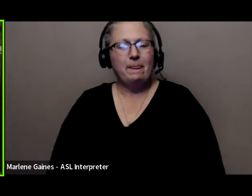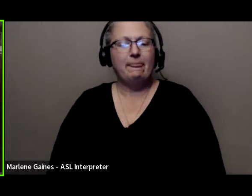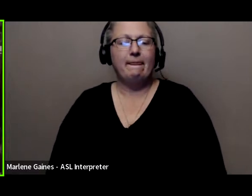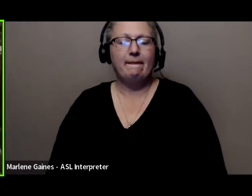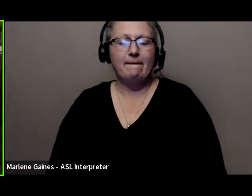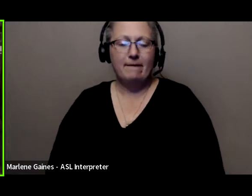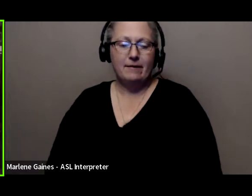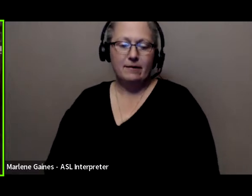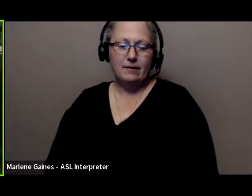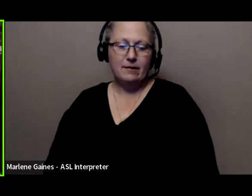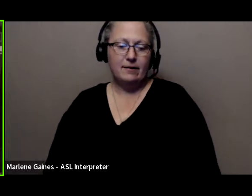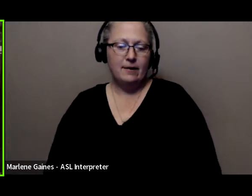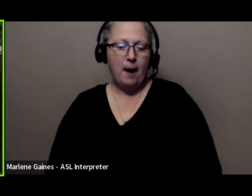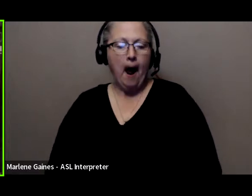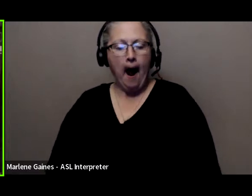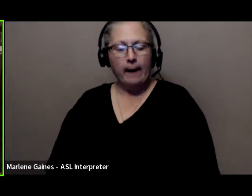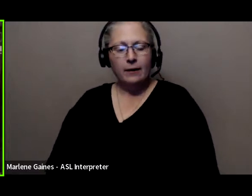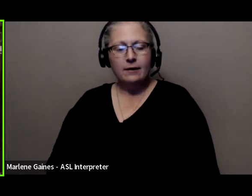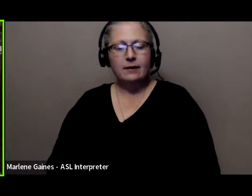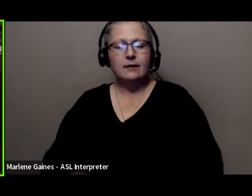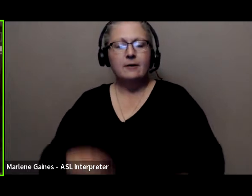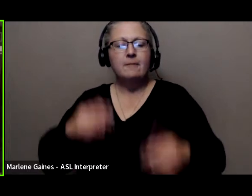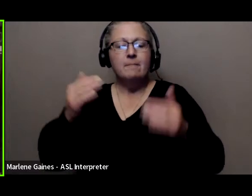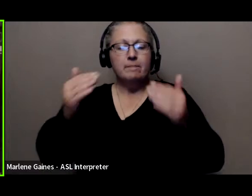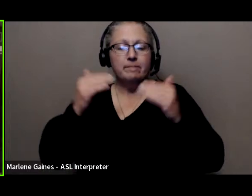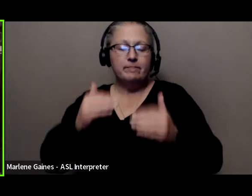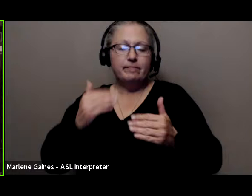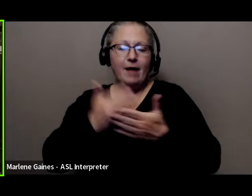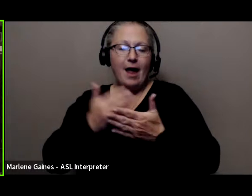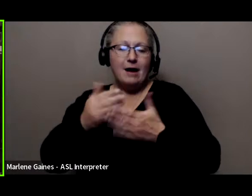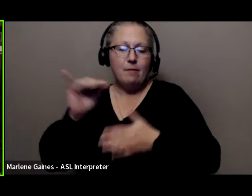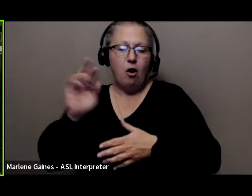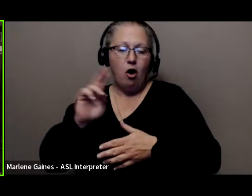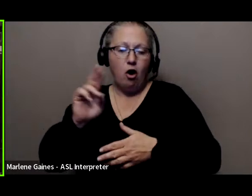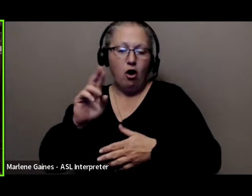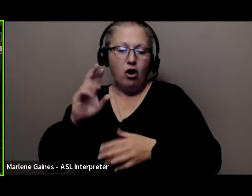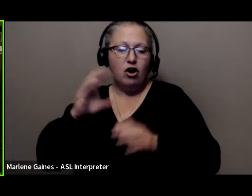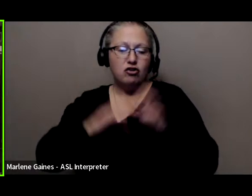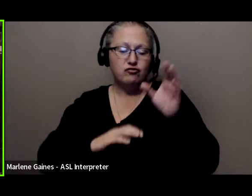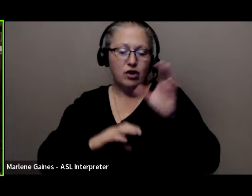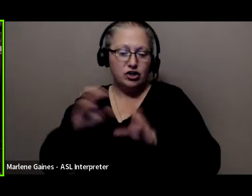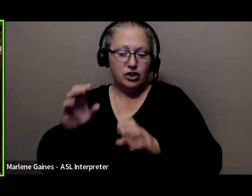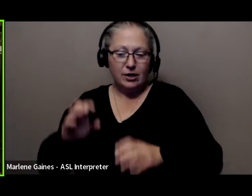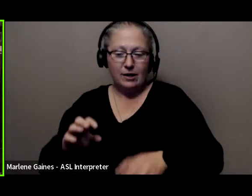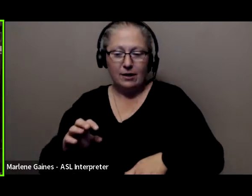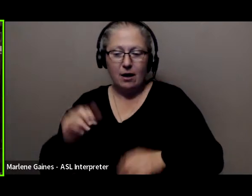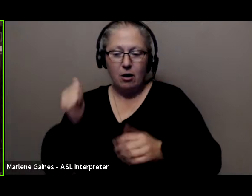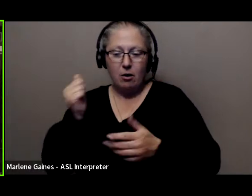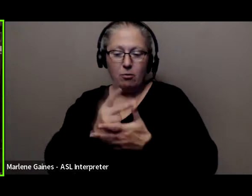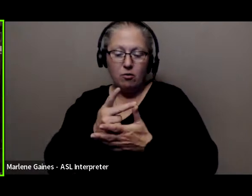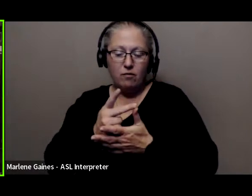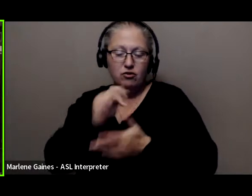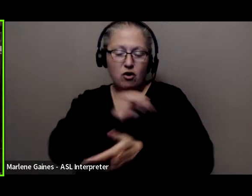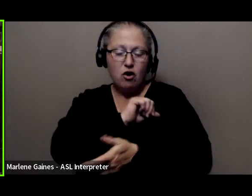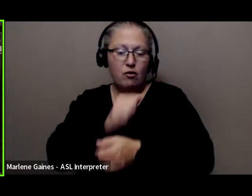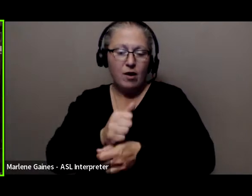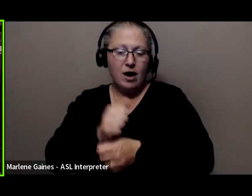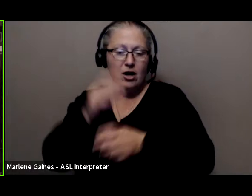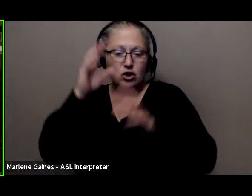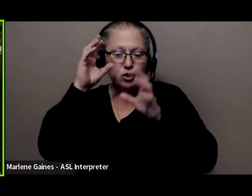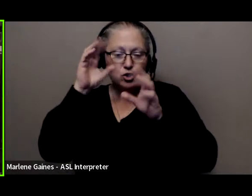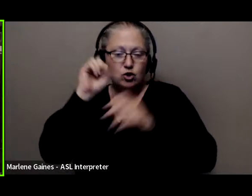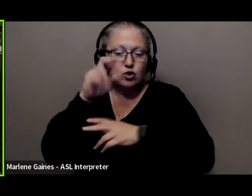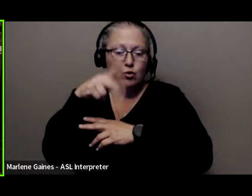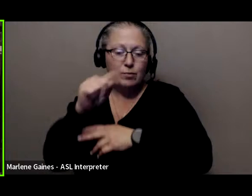right. Going on to item R, construction. Approval to authorize the